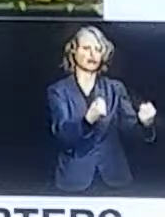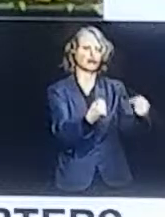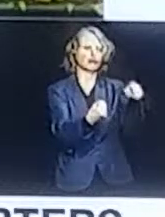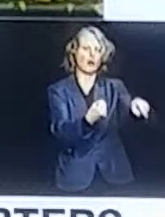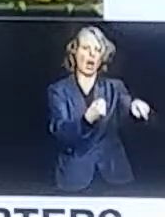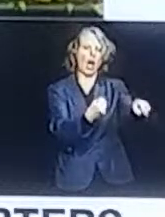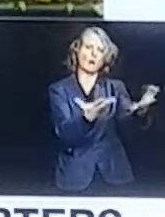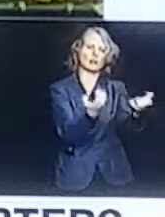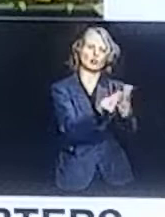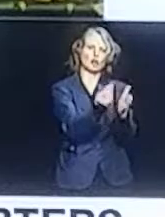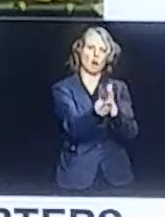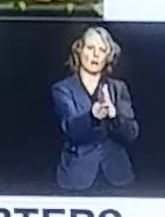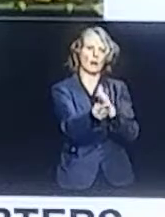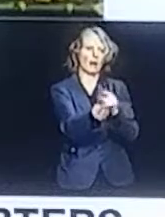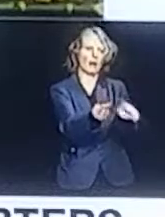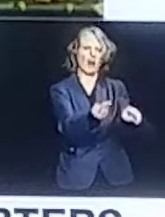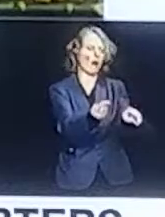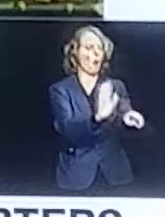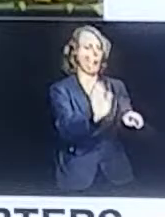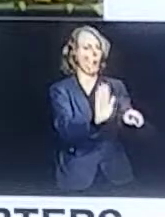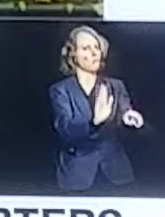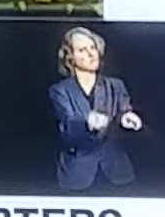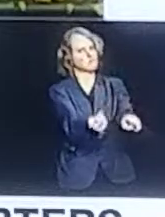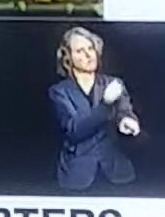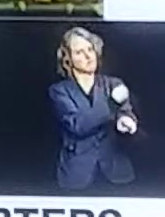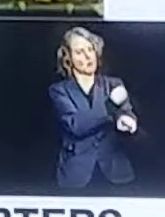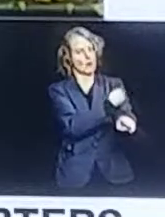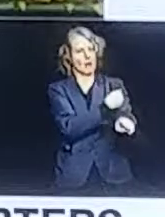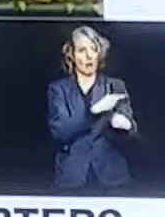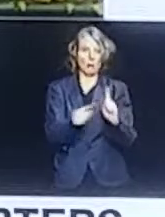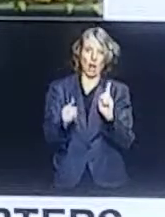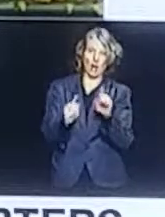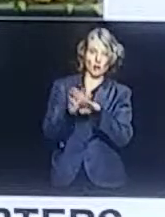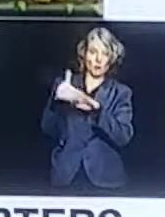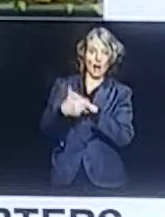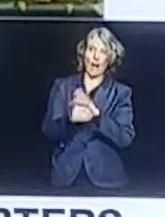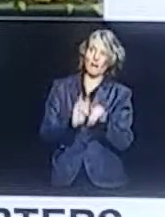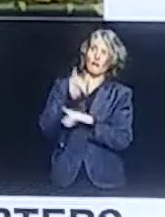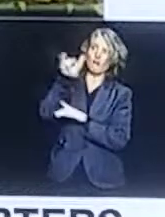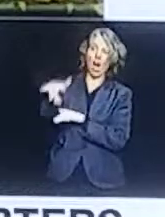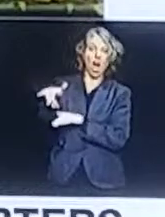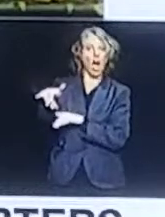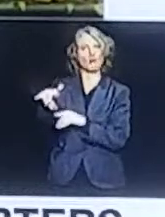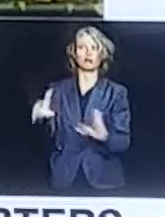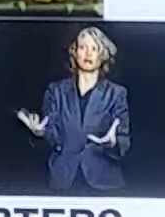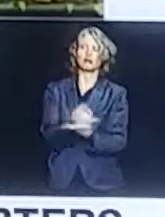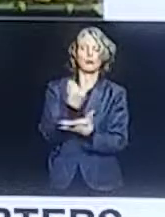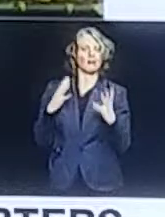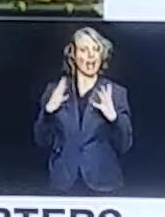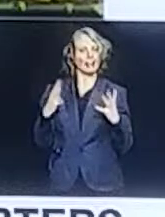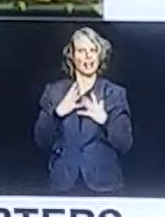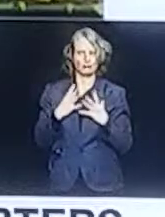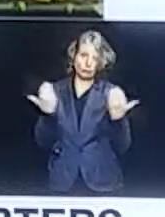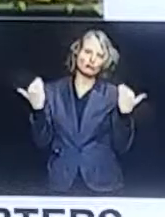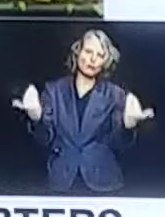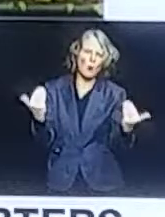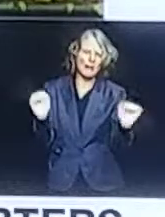want to jump on a plane and go to an all-inclusive in Jamaica, go right ahead. Explain that to Canadians. Why is that still